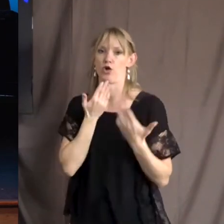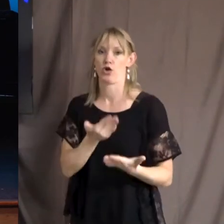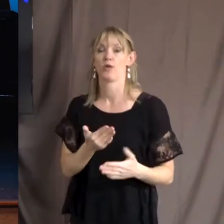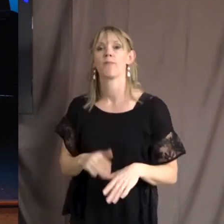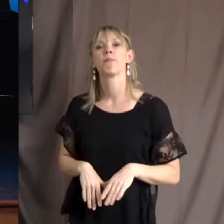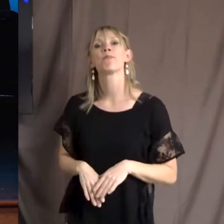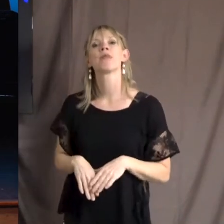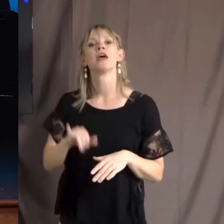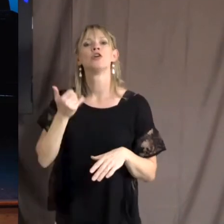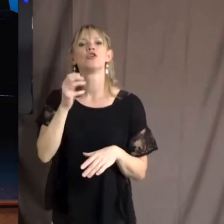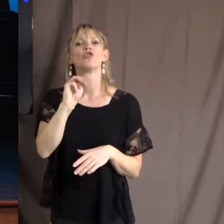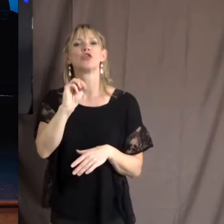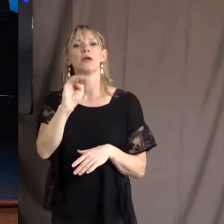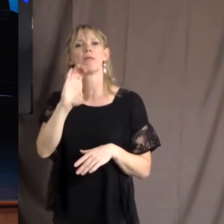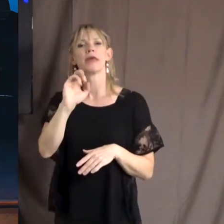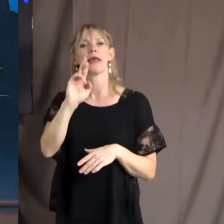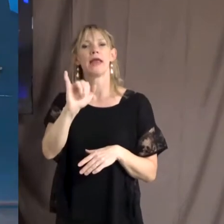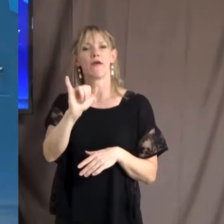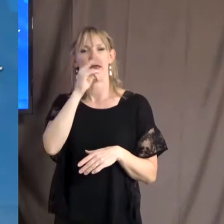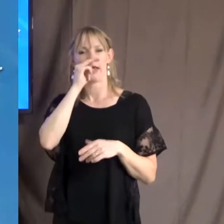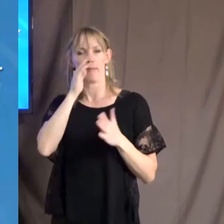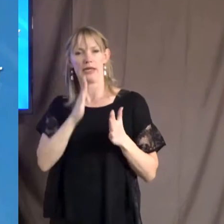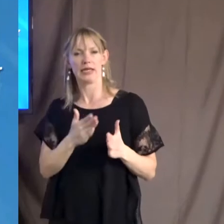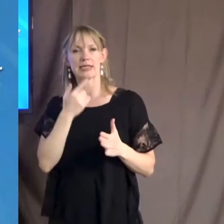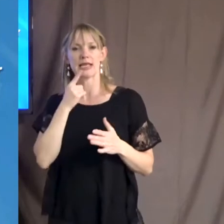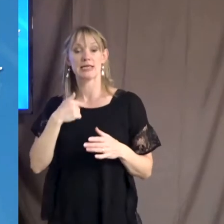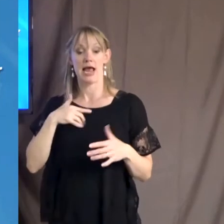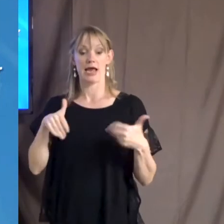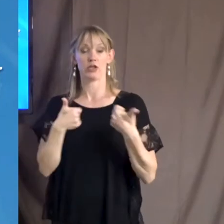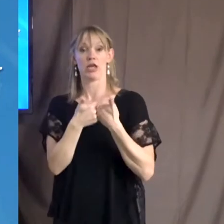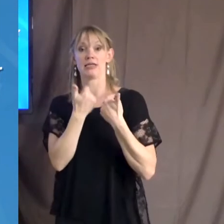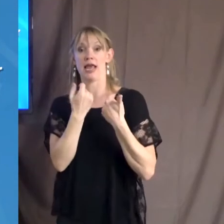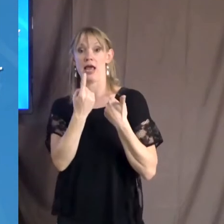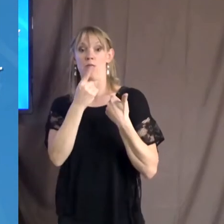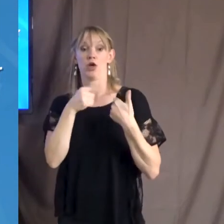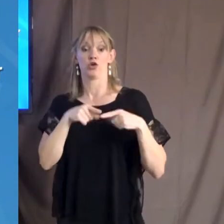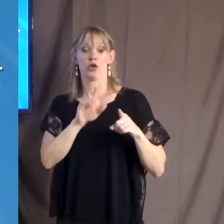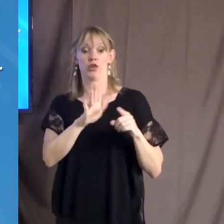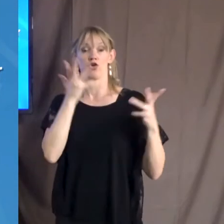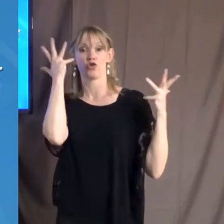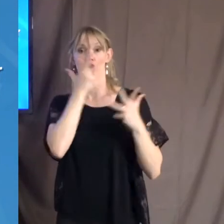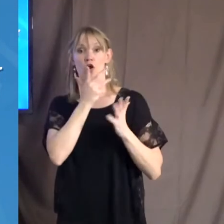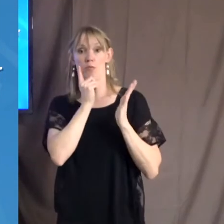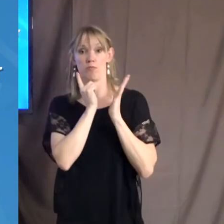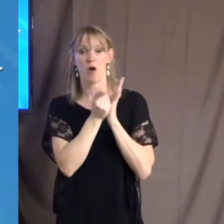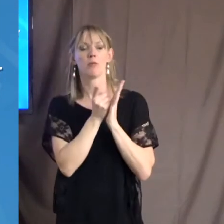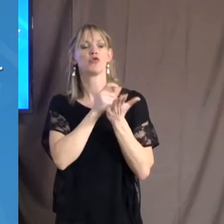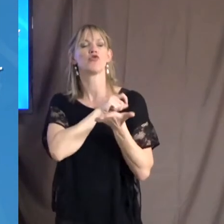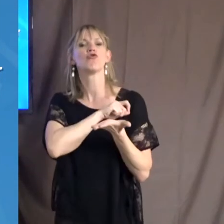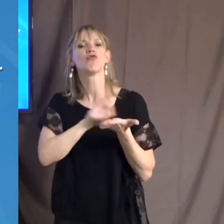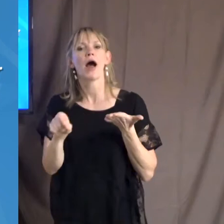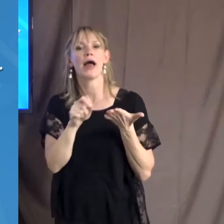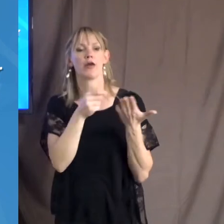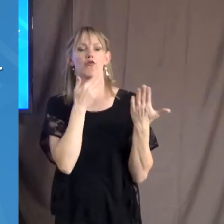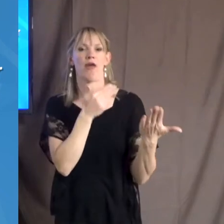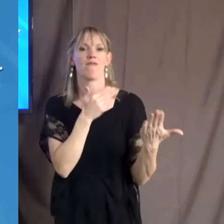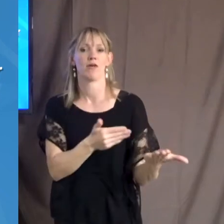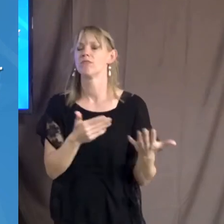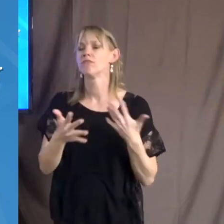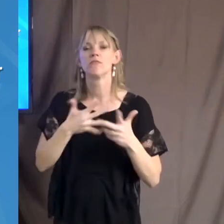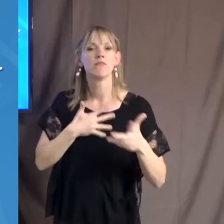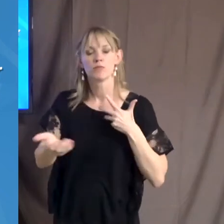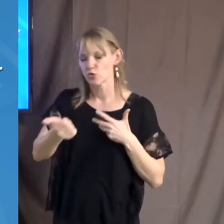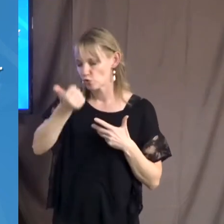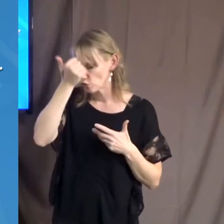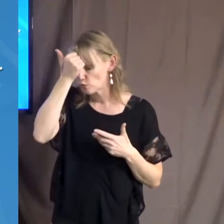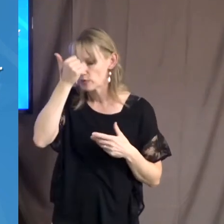Jim Carrey says to us, I challenge anybody in their darkest moment to write what they're grateful for, even stupid little things